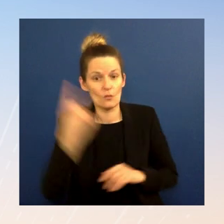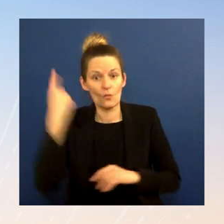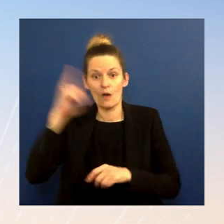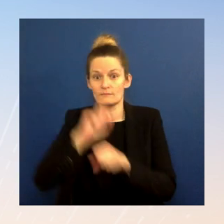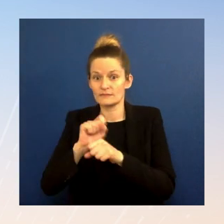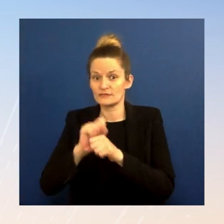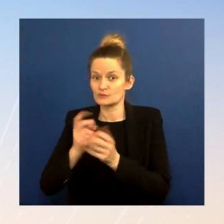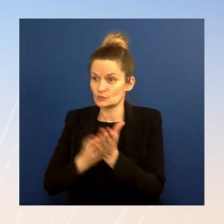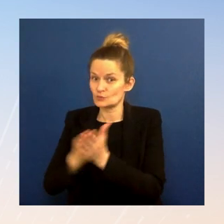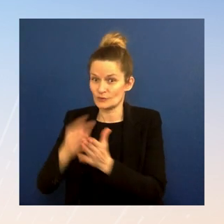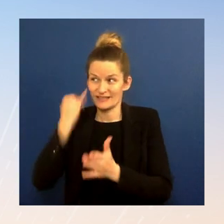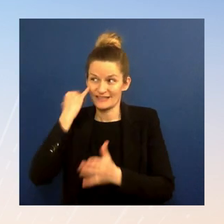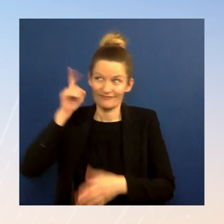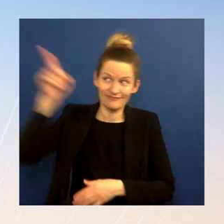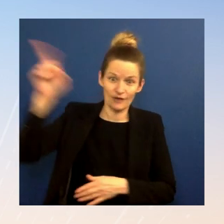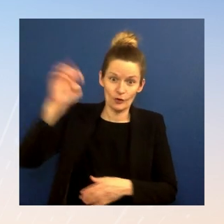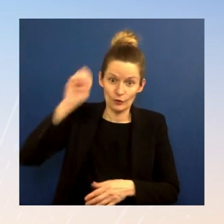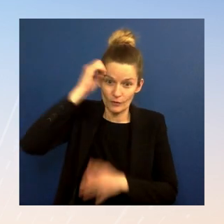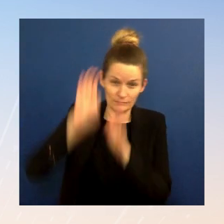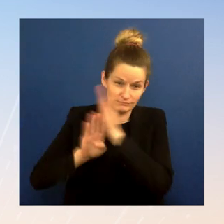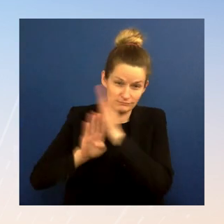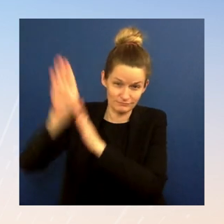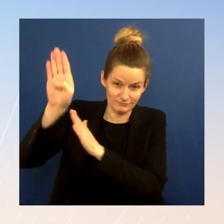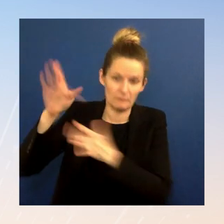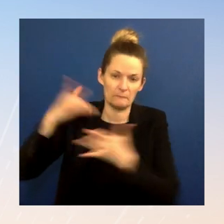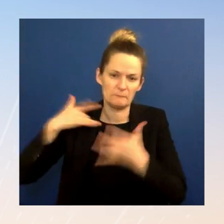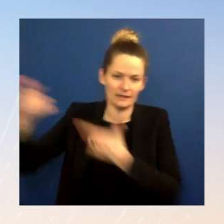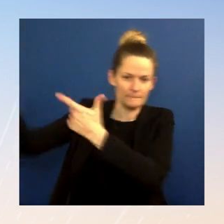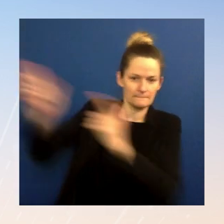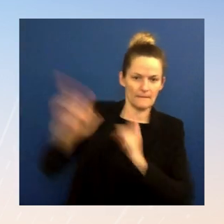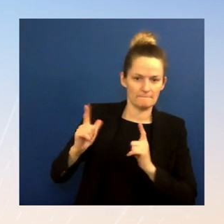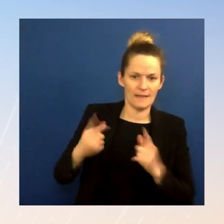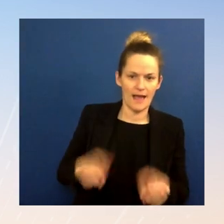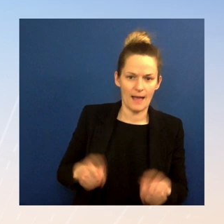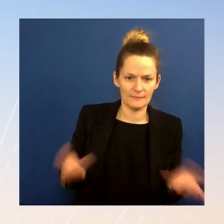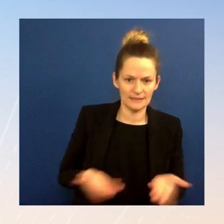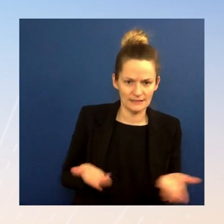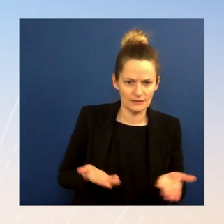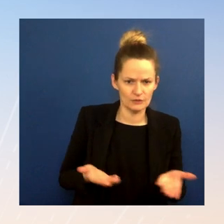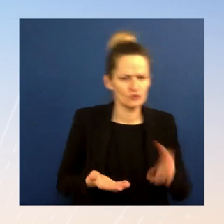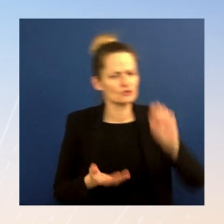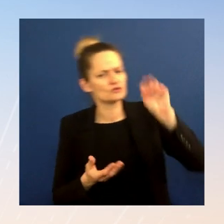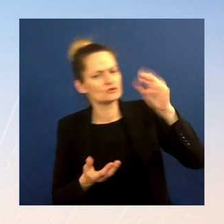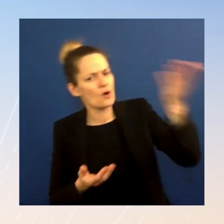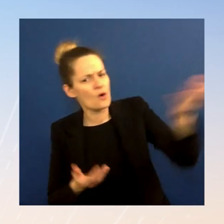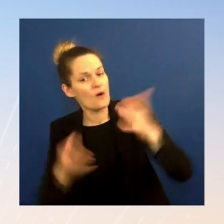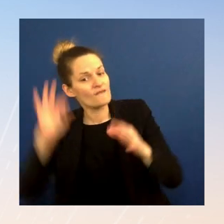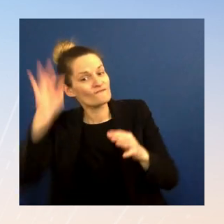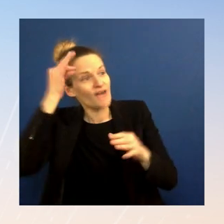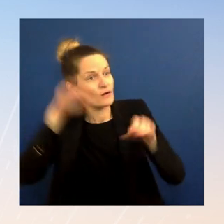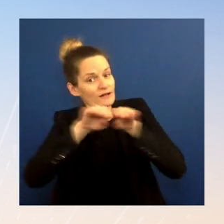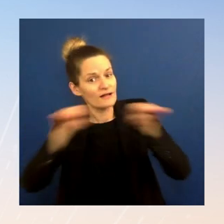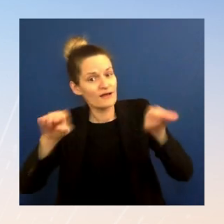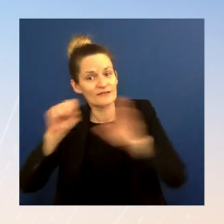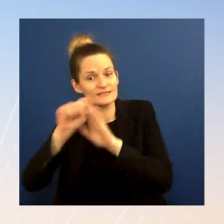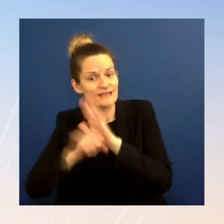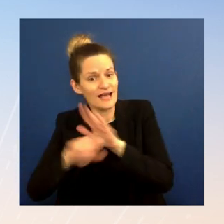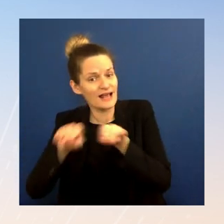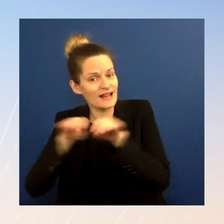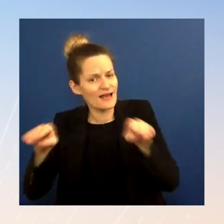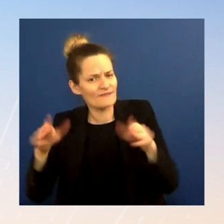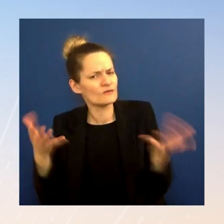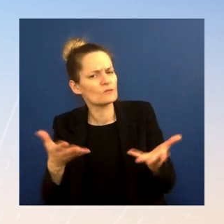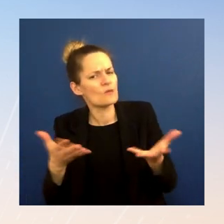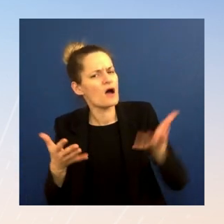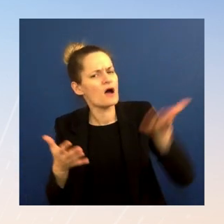preparations is the administration taking federally and encouraging states to take ahead of a possible new COVID wave? So what we